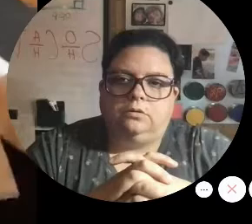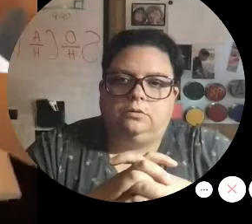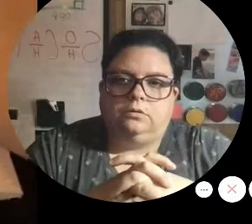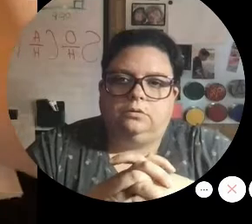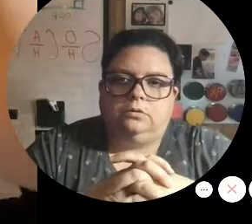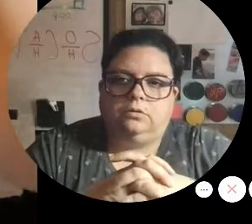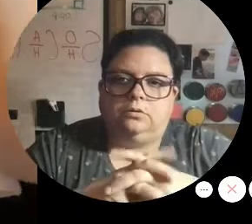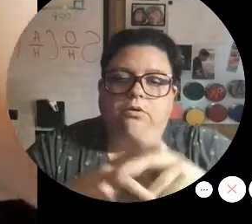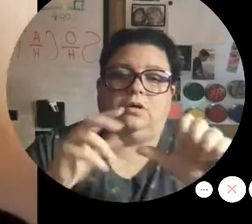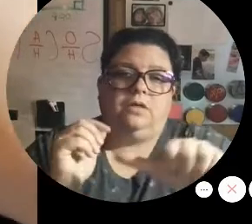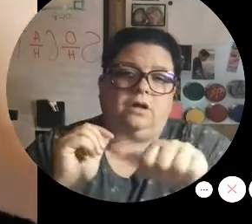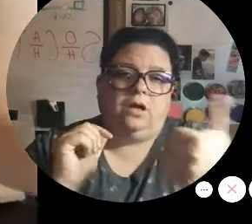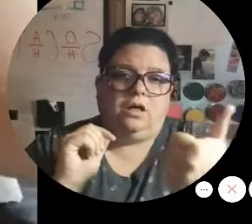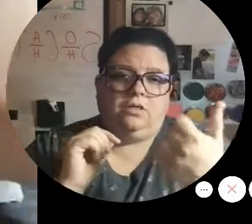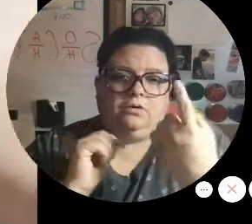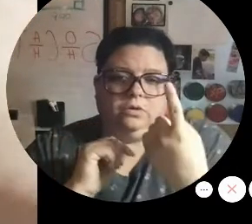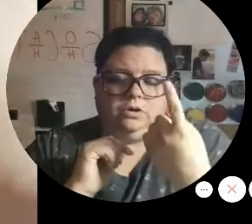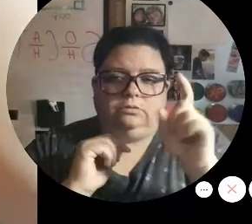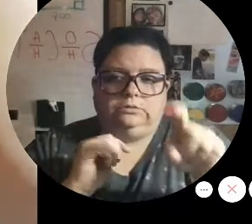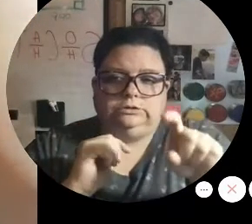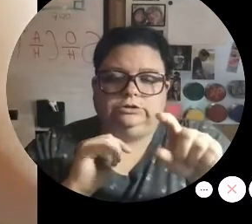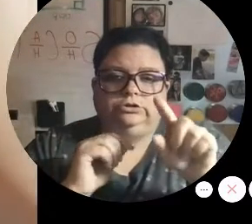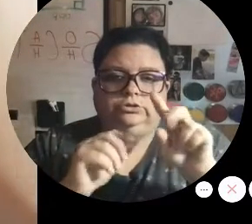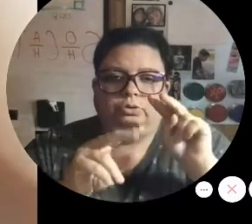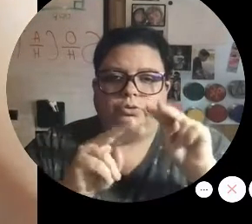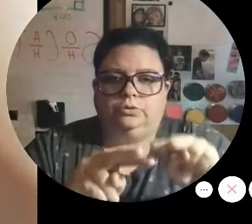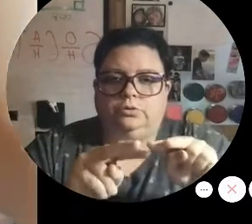The other one we need to look at for this one,